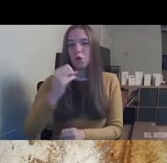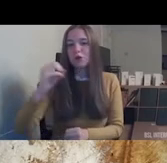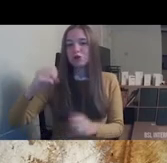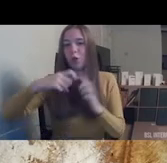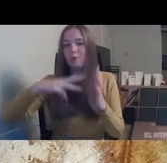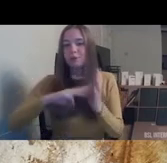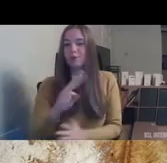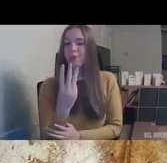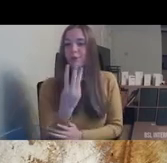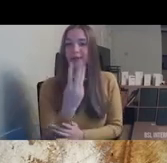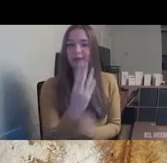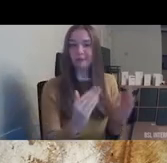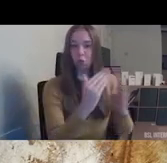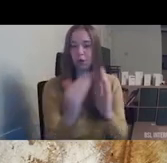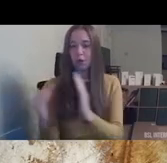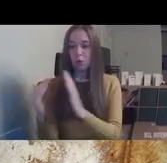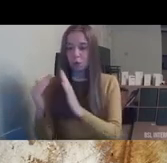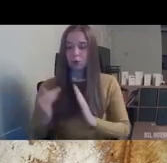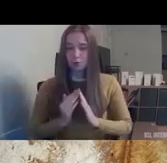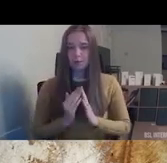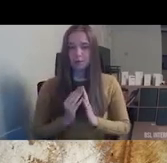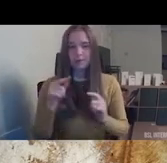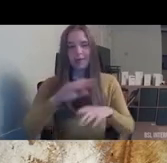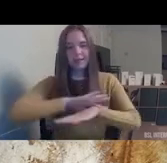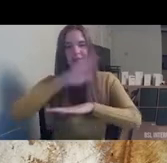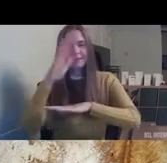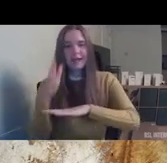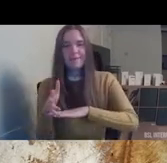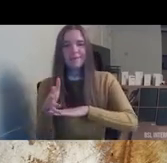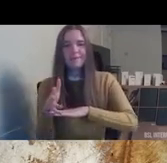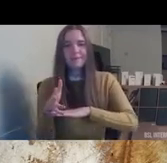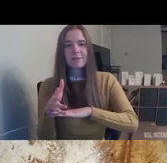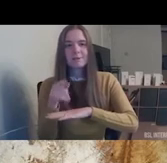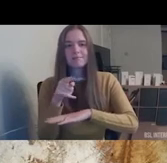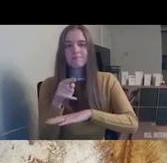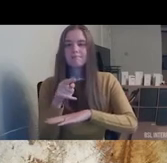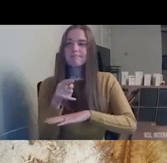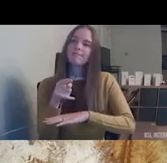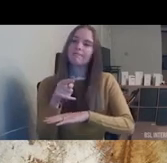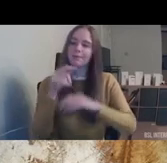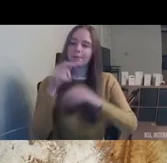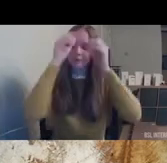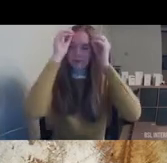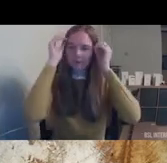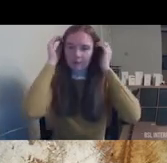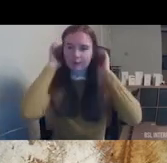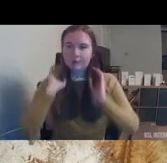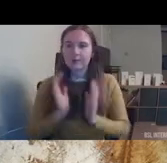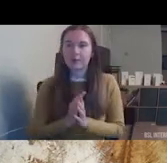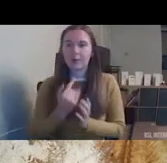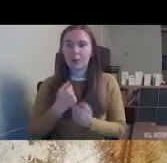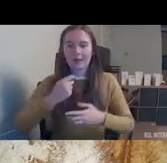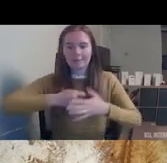And these caves are lava tube caves, which we then cut through and go through sections